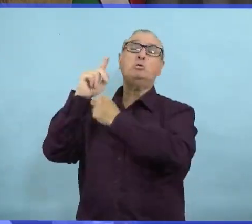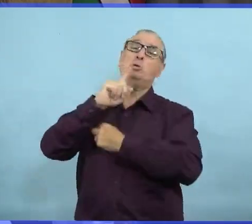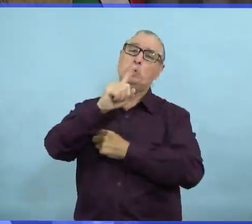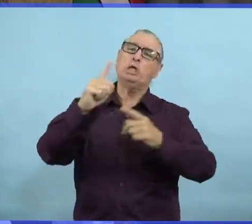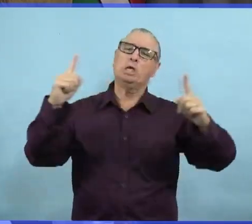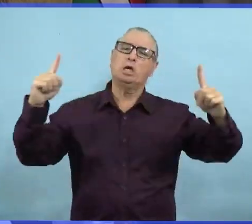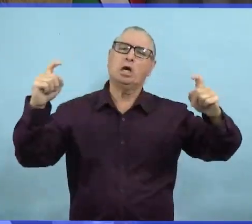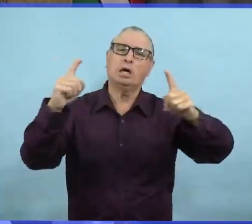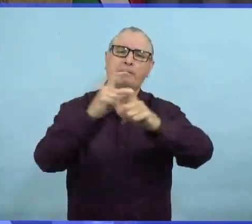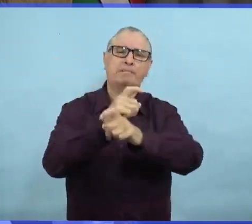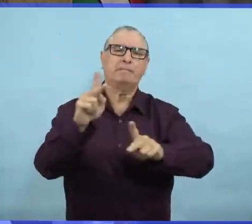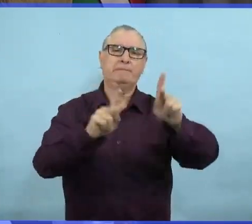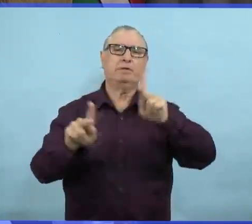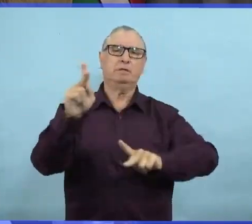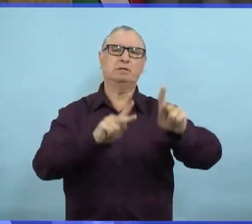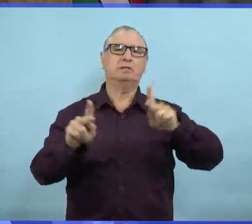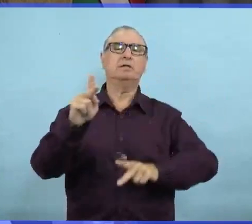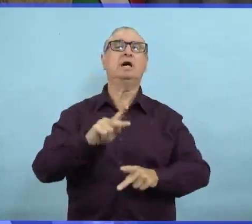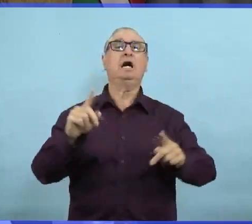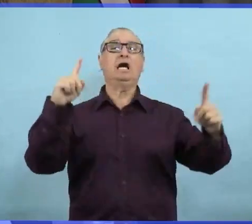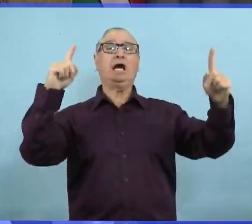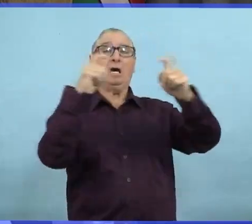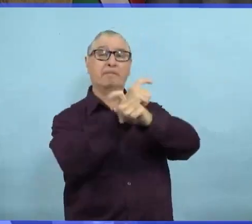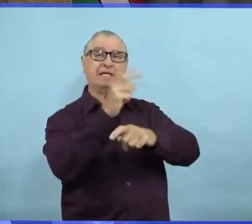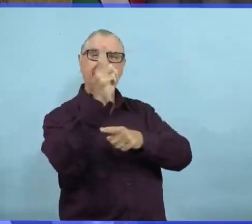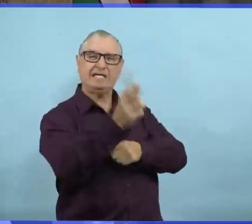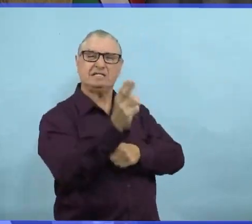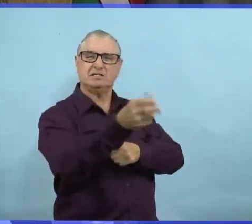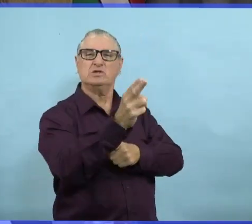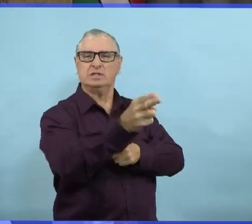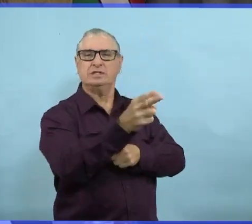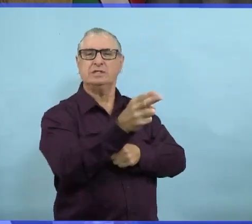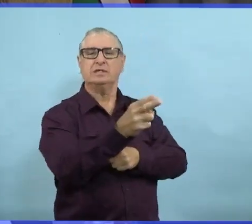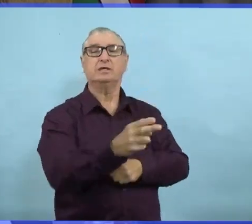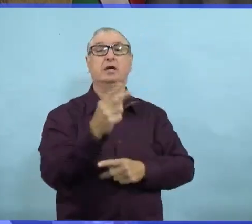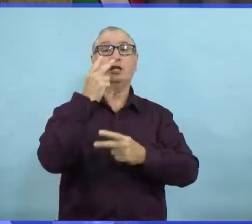should not be celebrated, but they should not be repeated either.